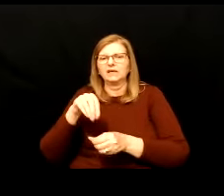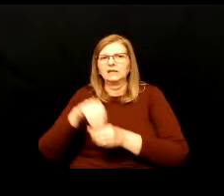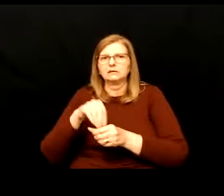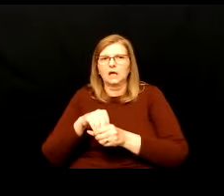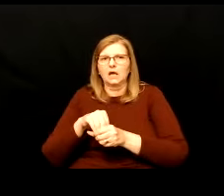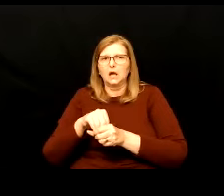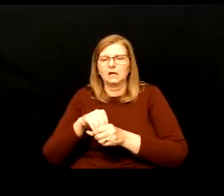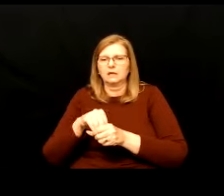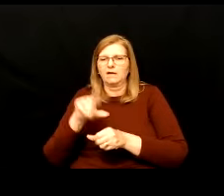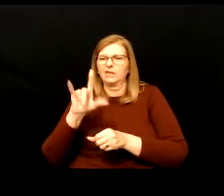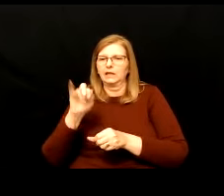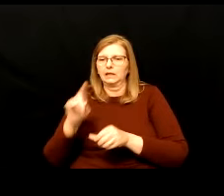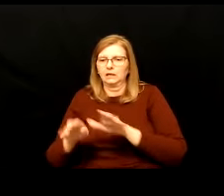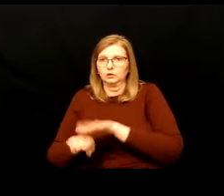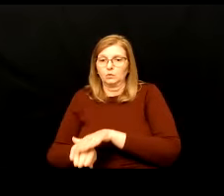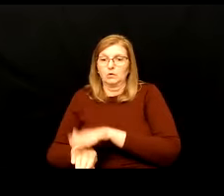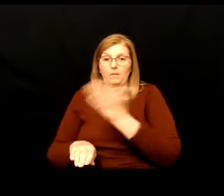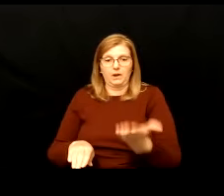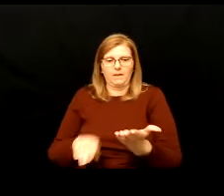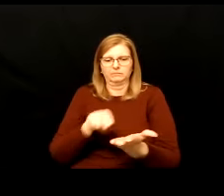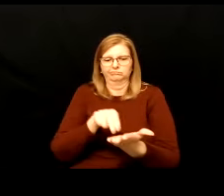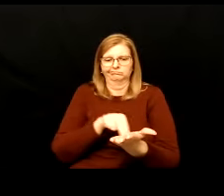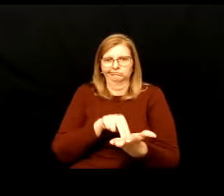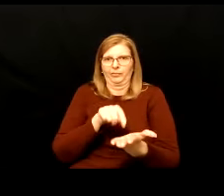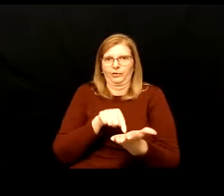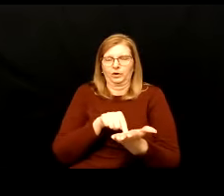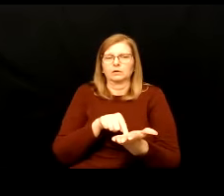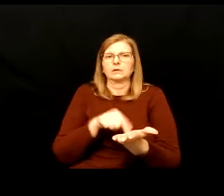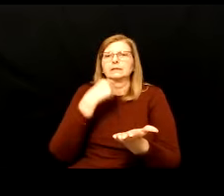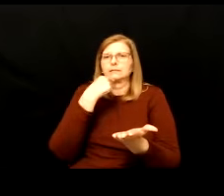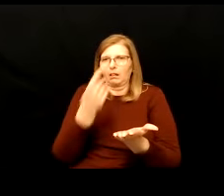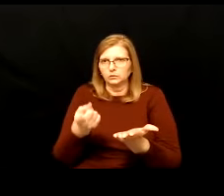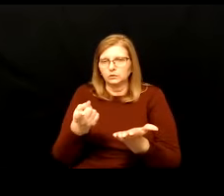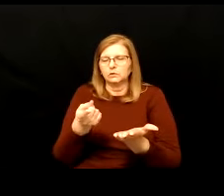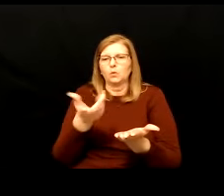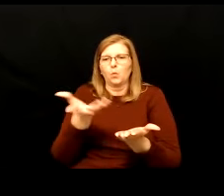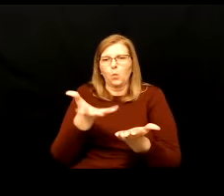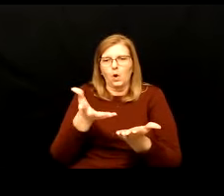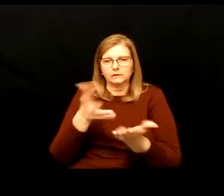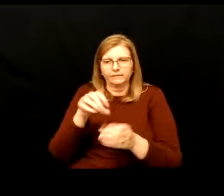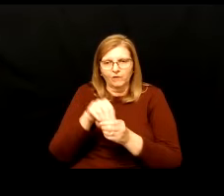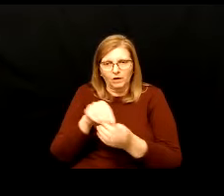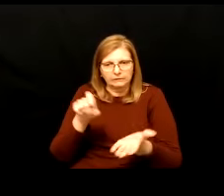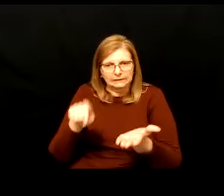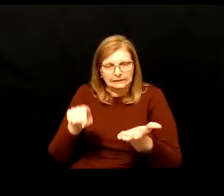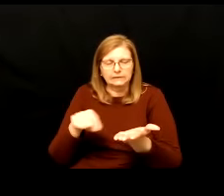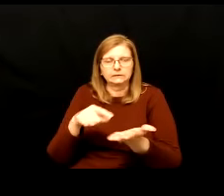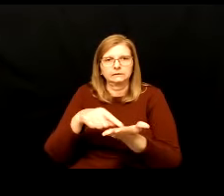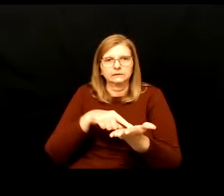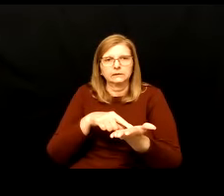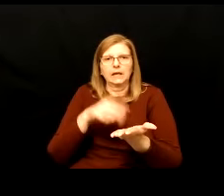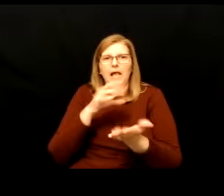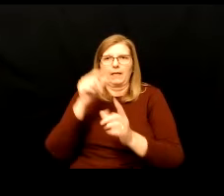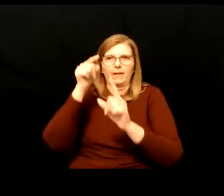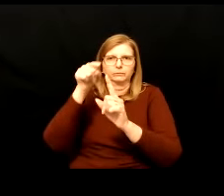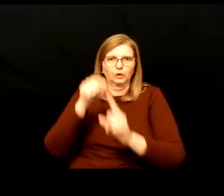of the lid. And again, it tells you the supplies that are involved as well as the